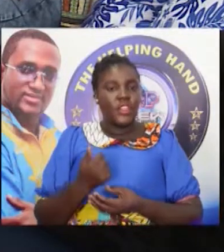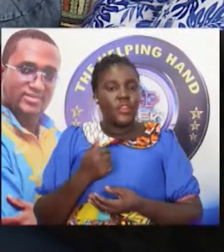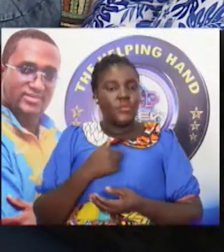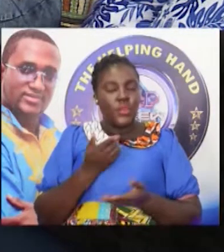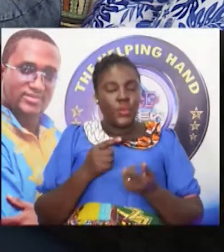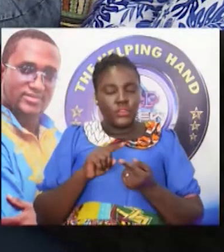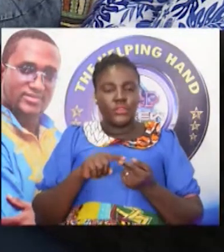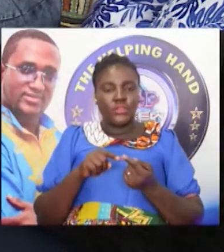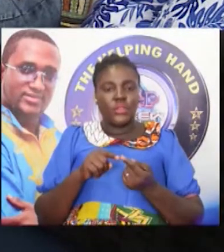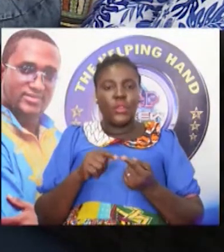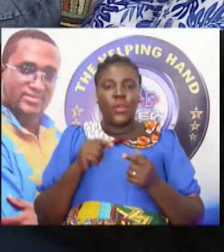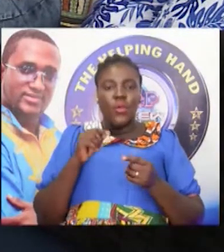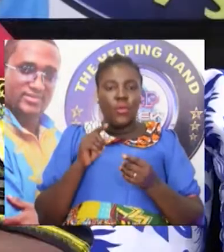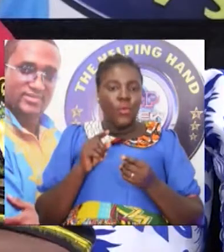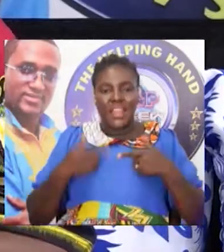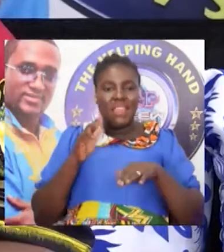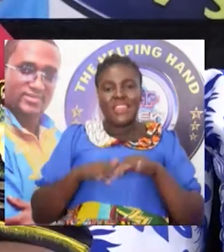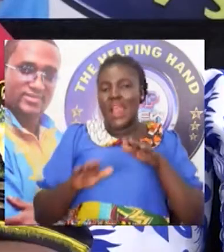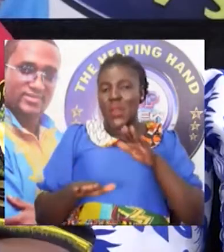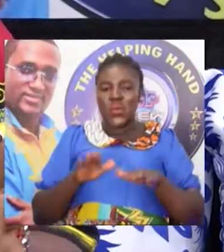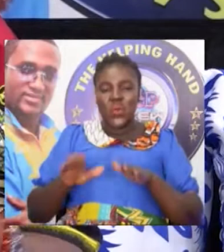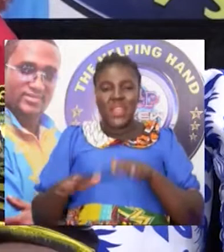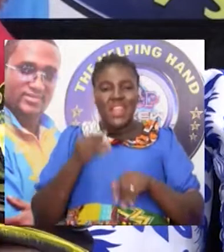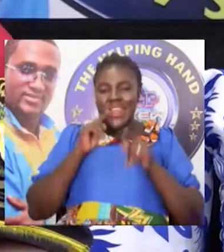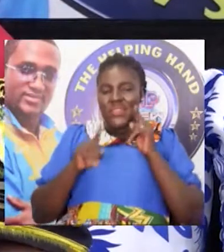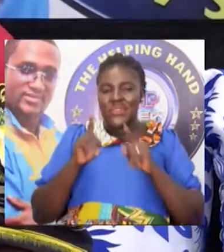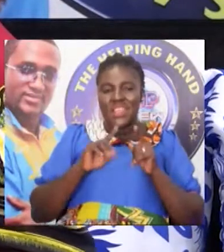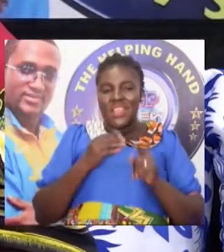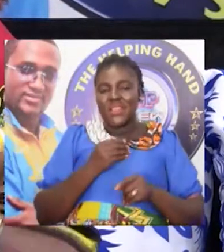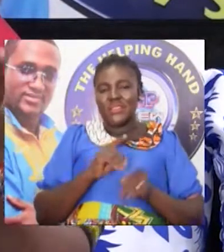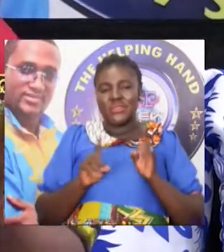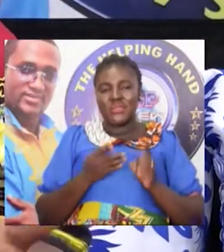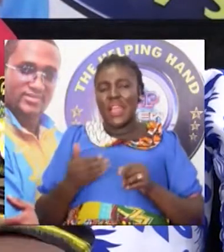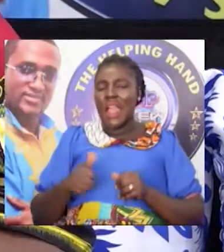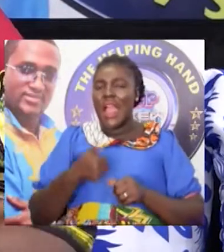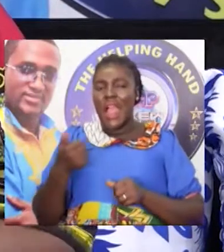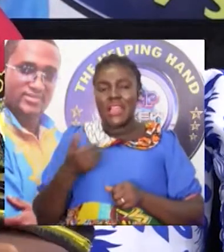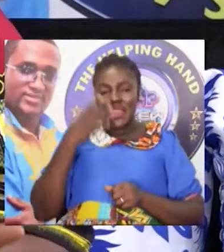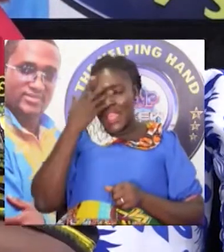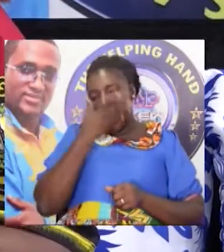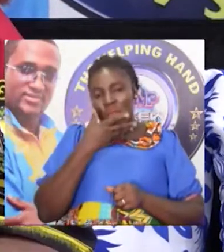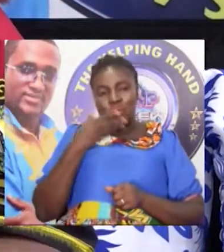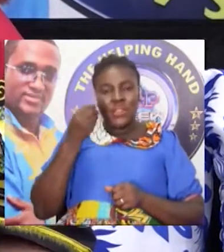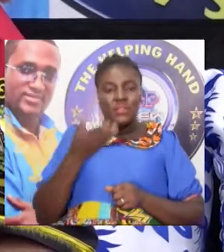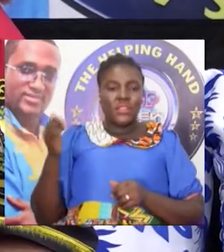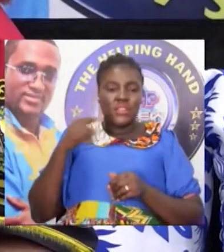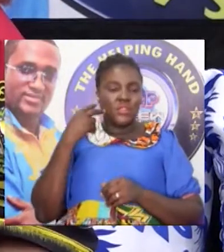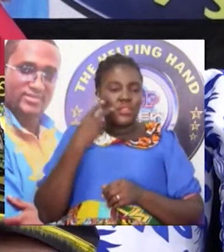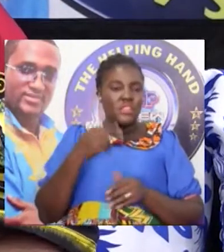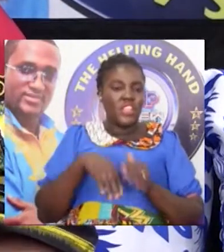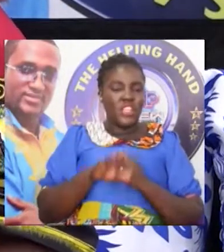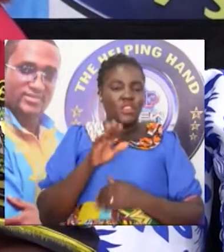I want you to say that again. There is more to life than walking and be talking and doing things. There are other beautiful things you will see in your